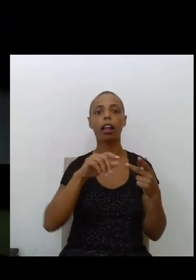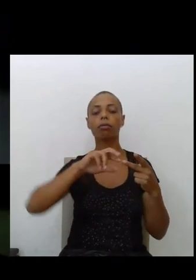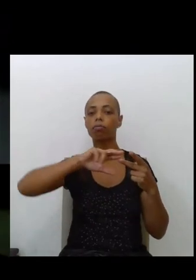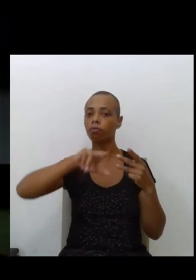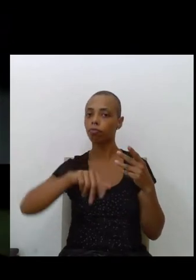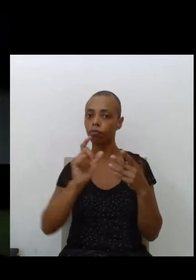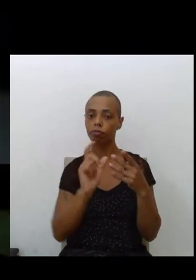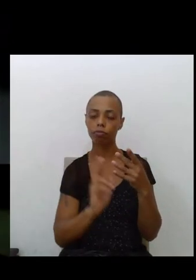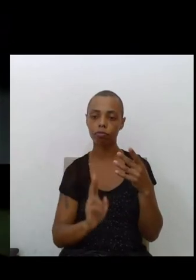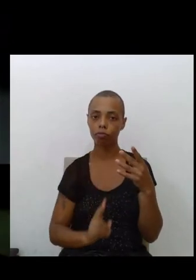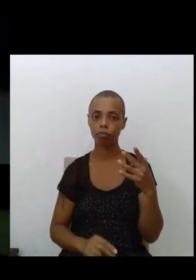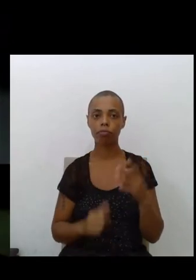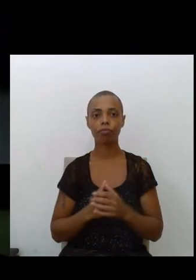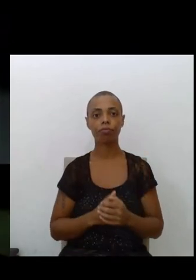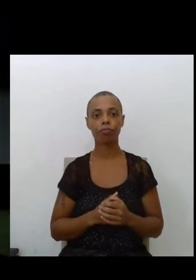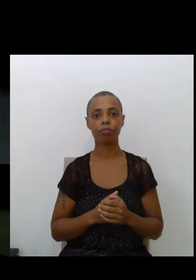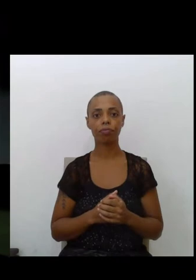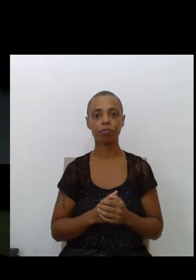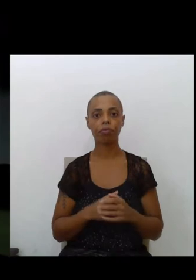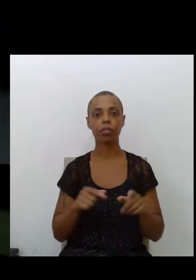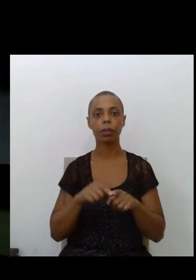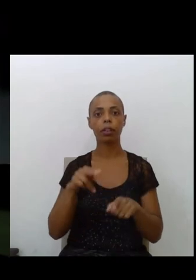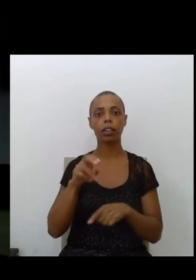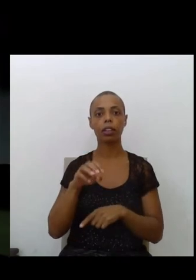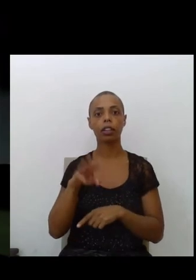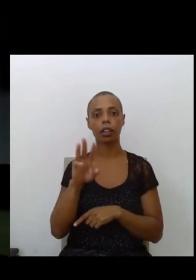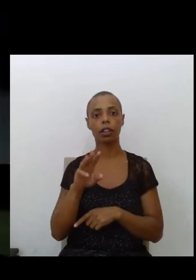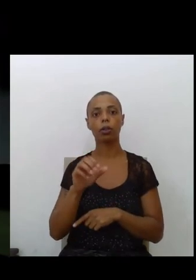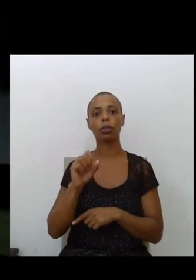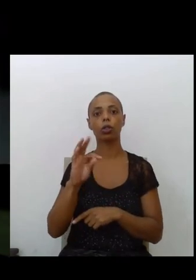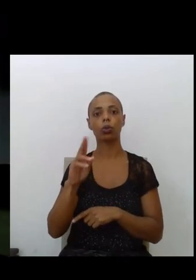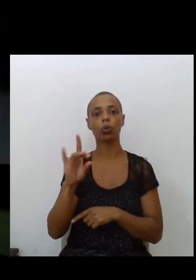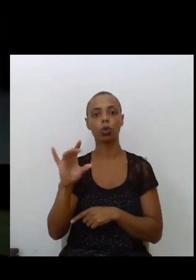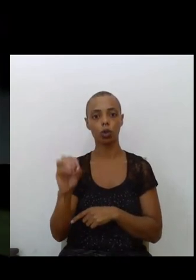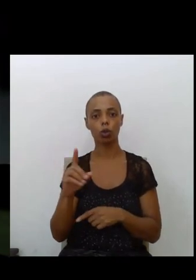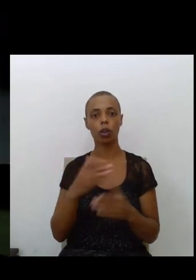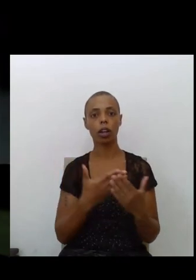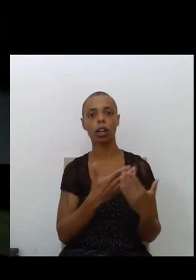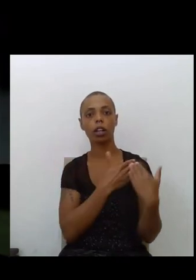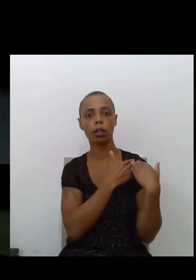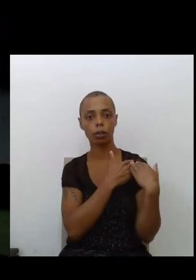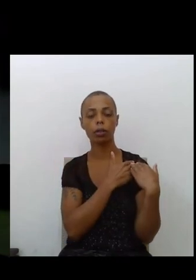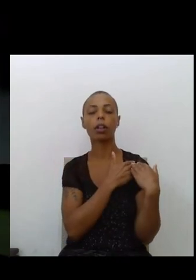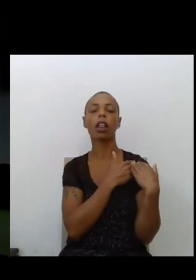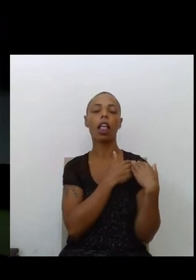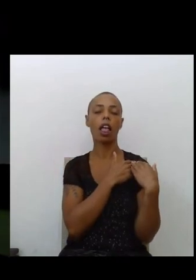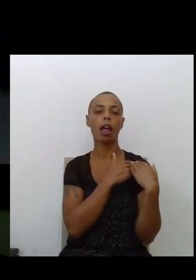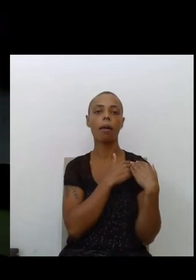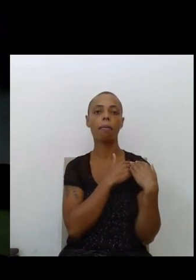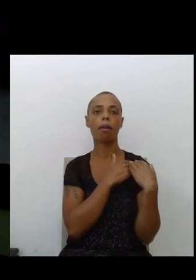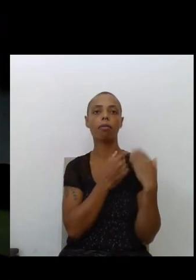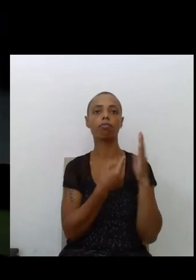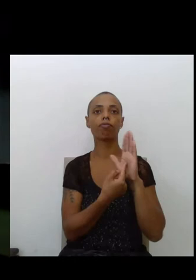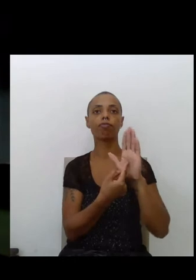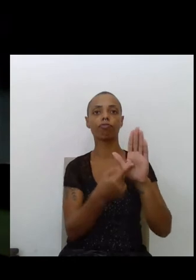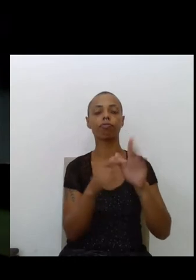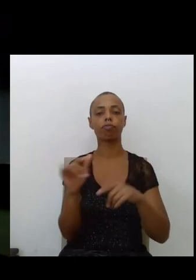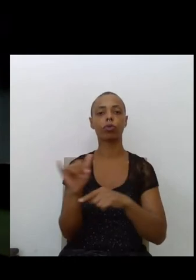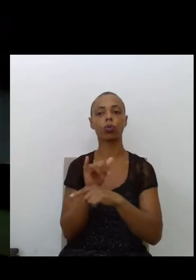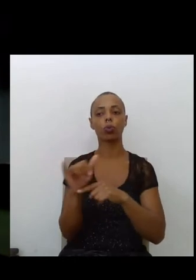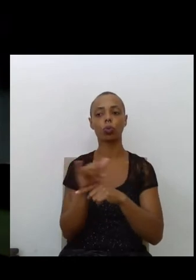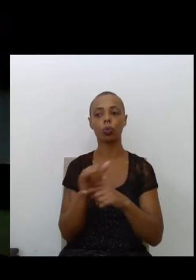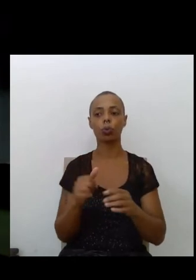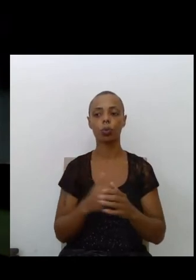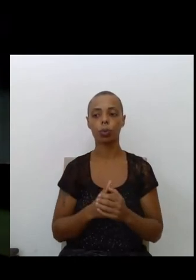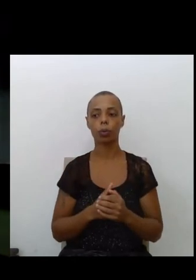Maria Garcia the interpreters and view Studio in which was in charge for all of the